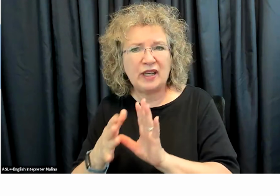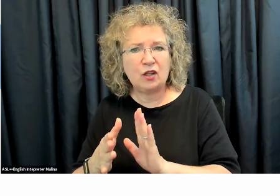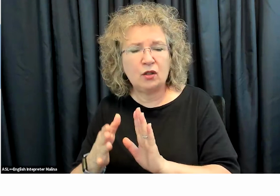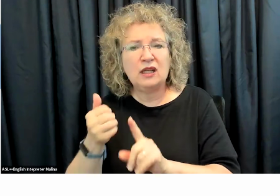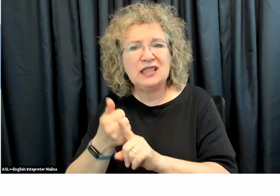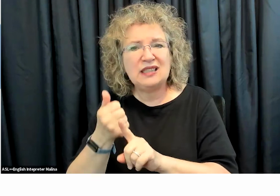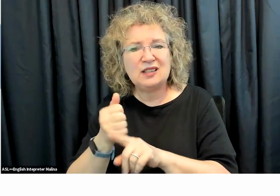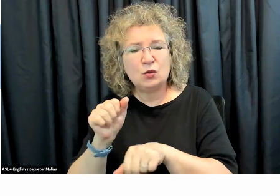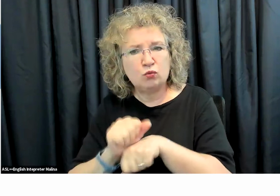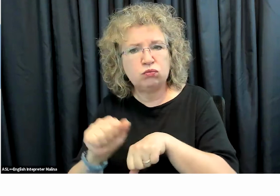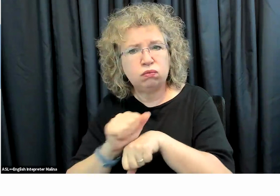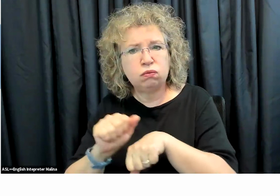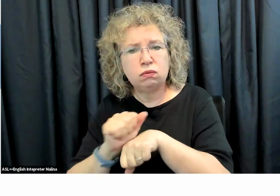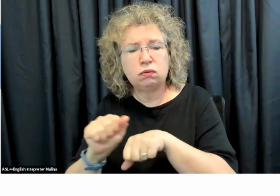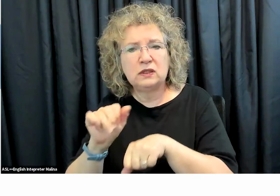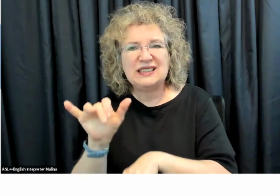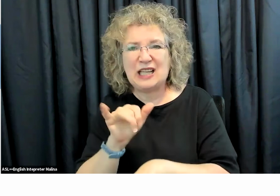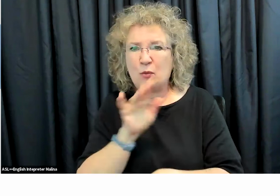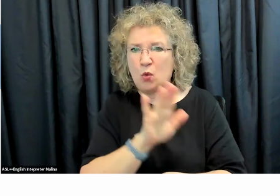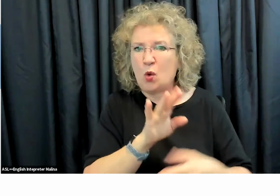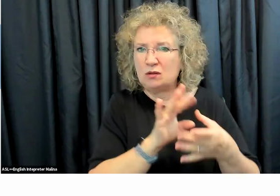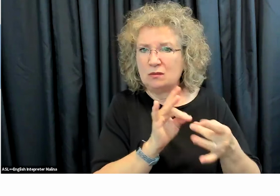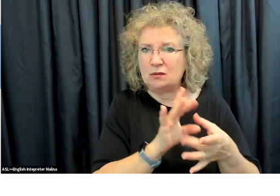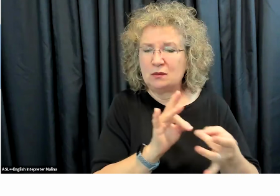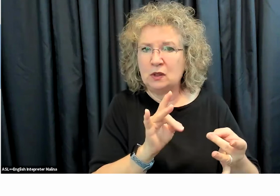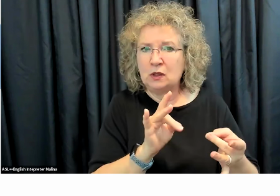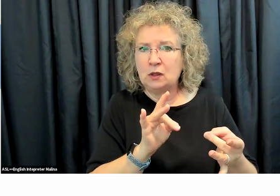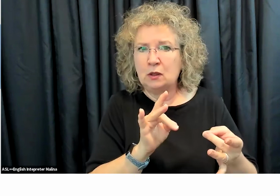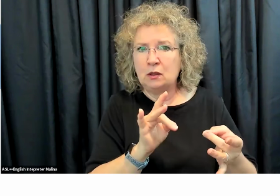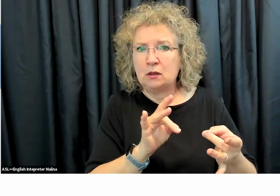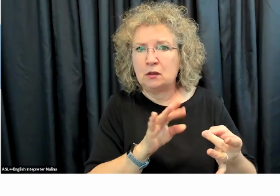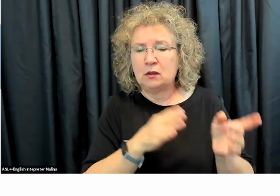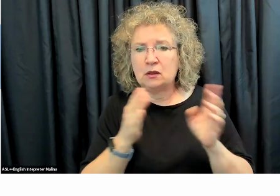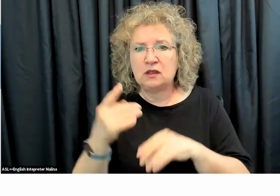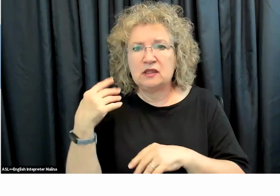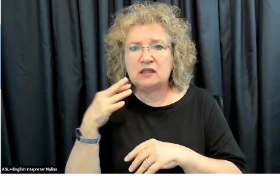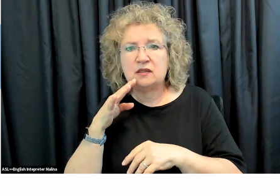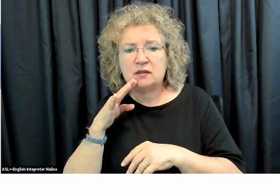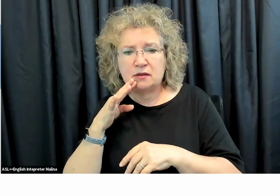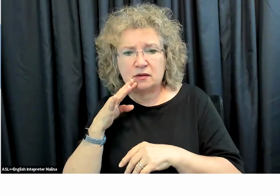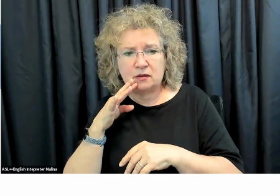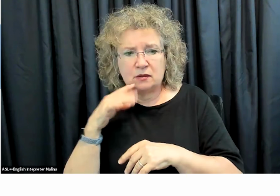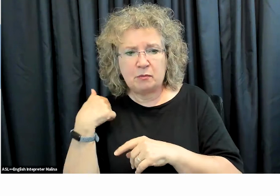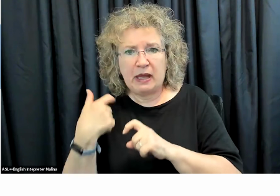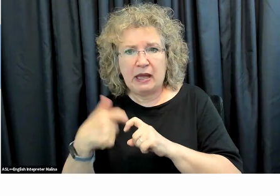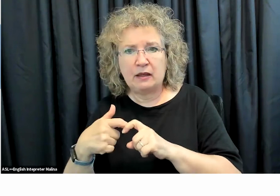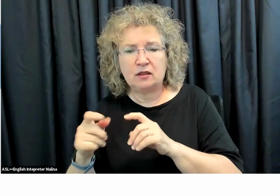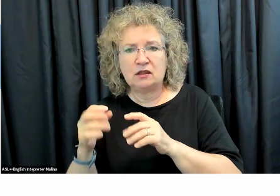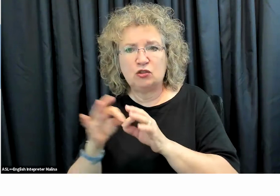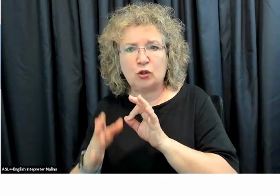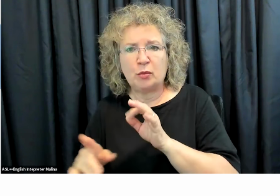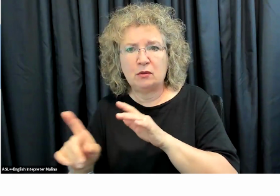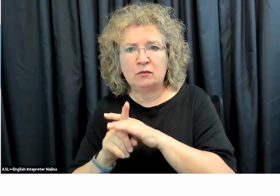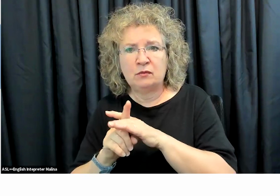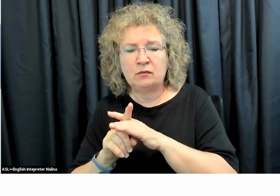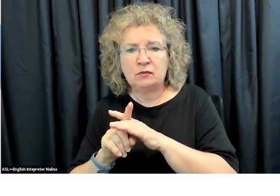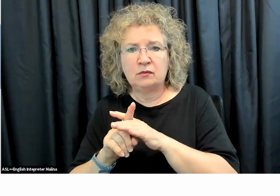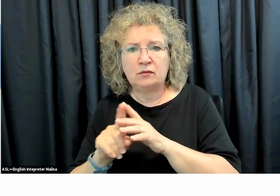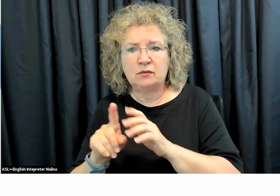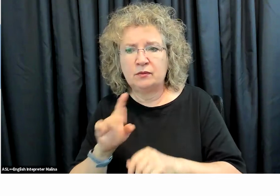a lot of work doing what you're doing, trying to coordinate resources, especially in rural communities. So we can connect